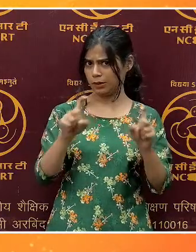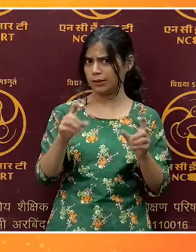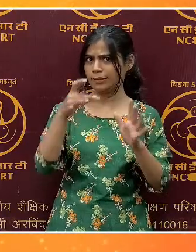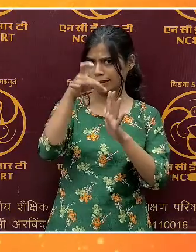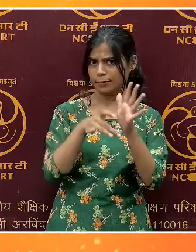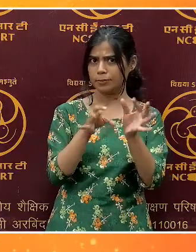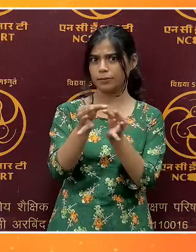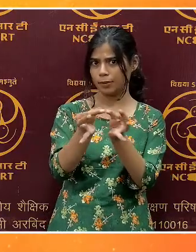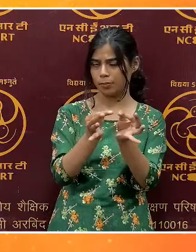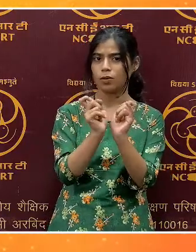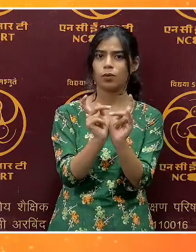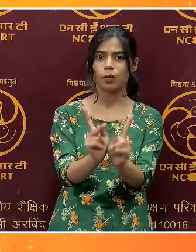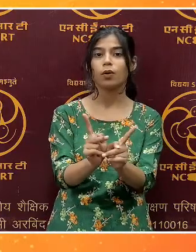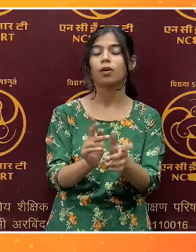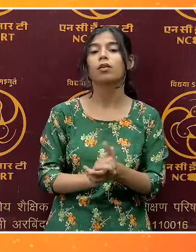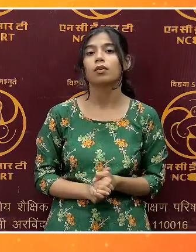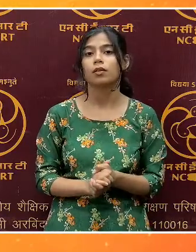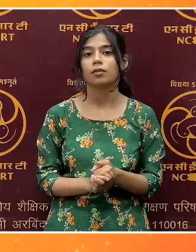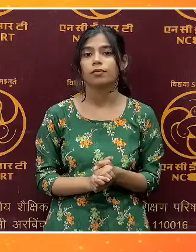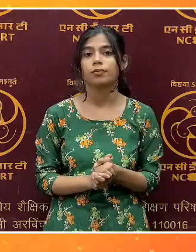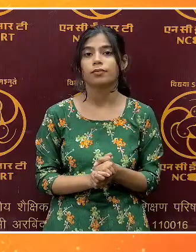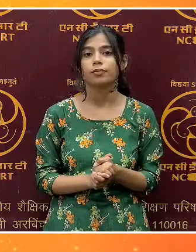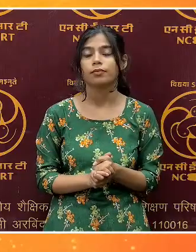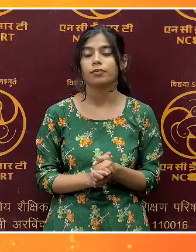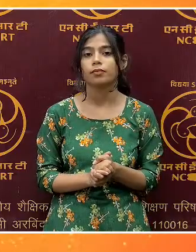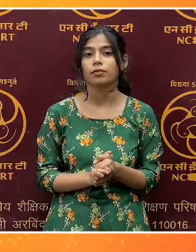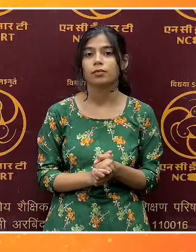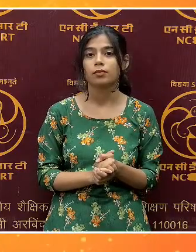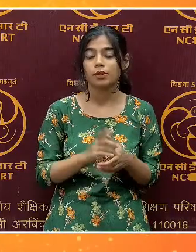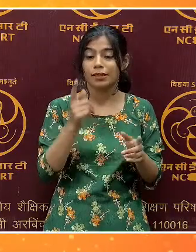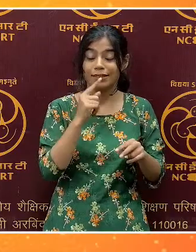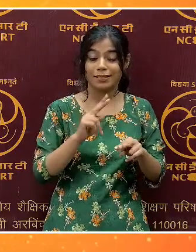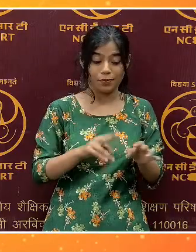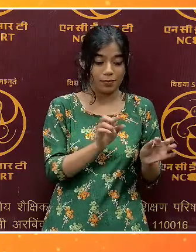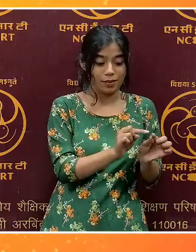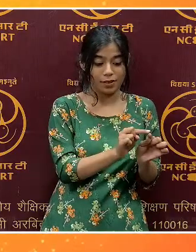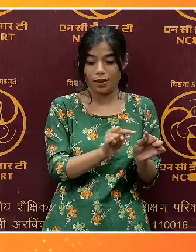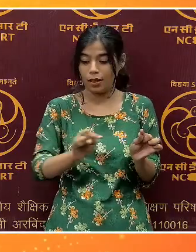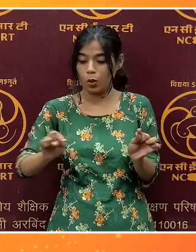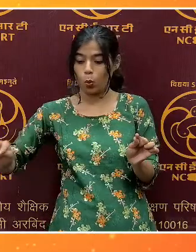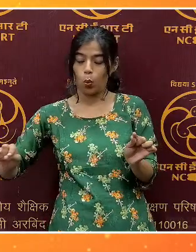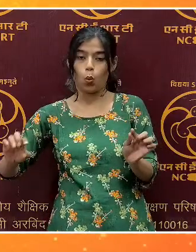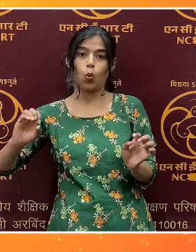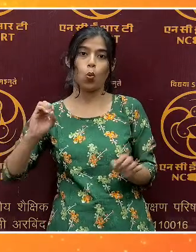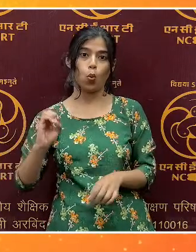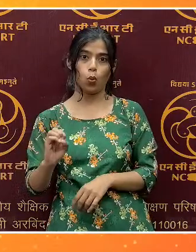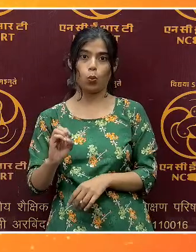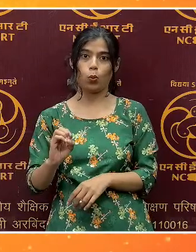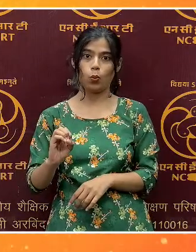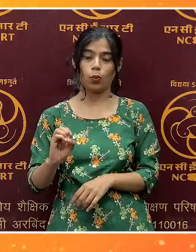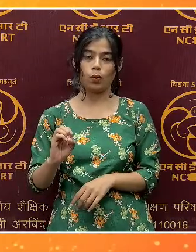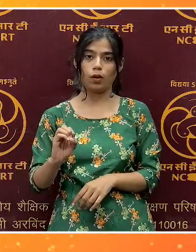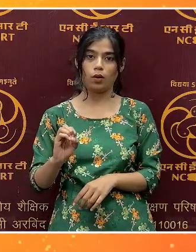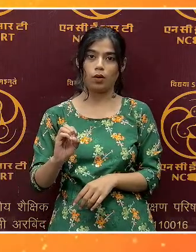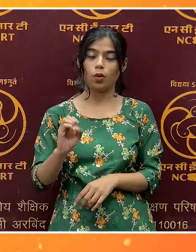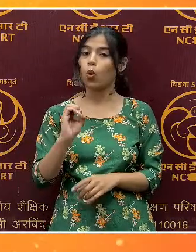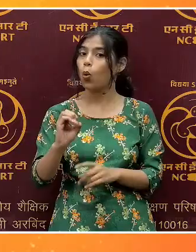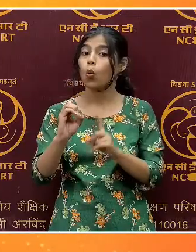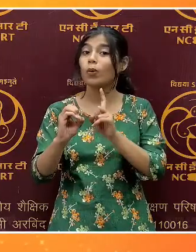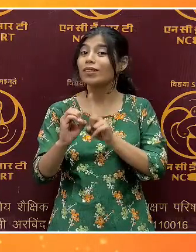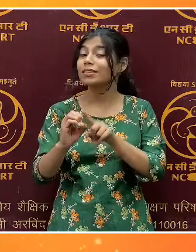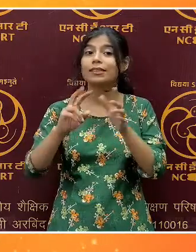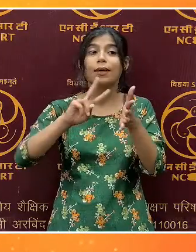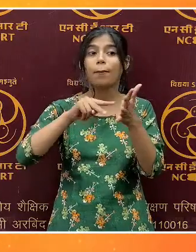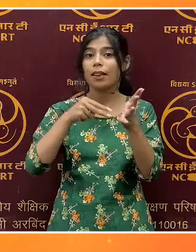particle constrained to move along a straight line with respect to a point O. O is the reference point which